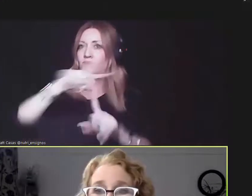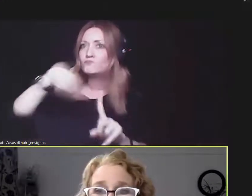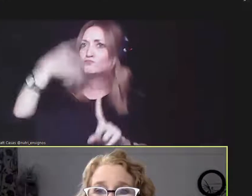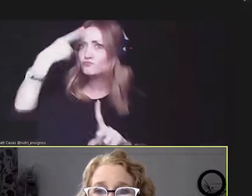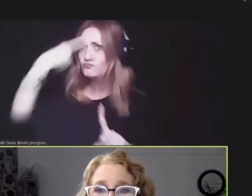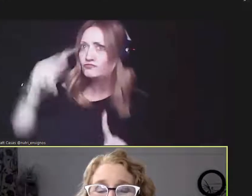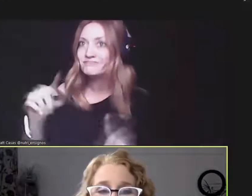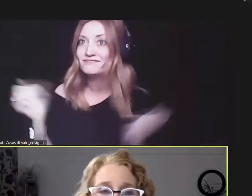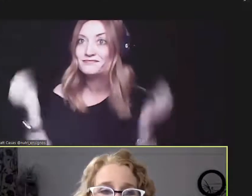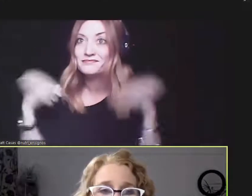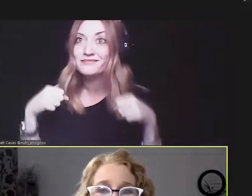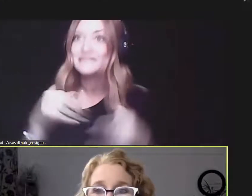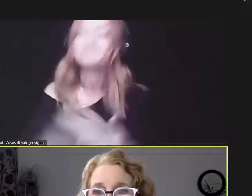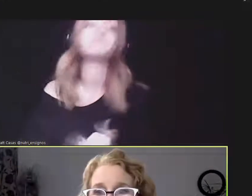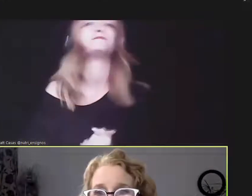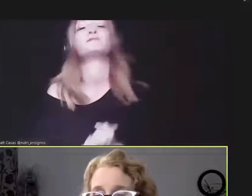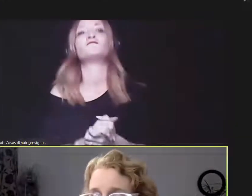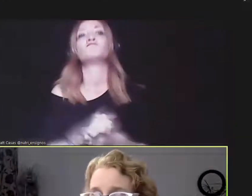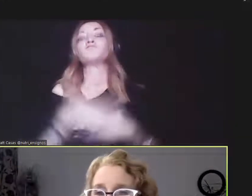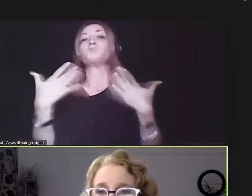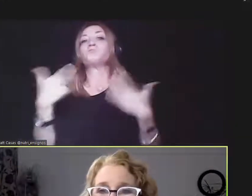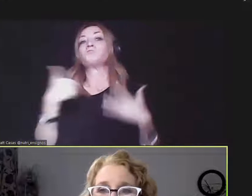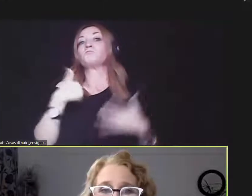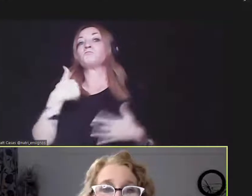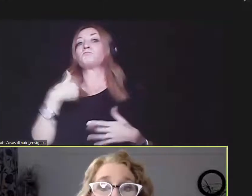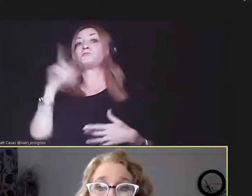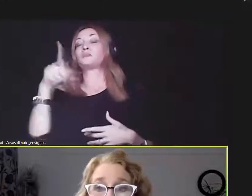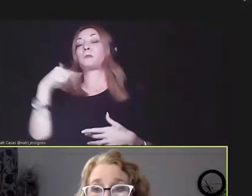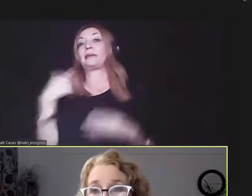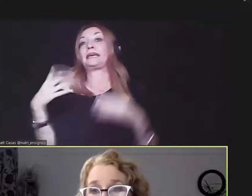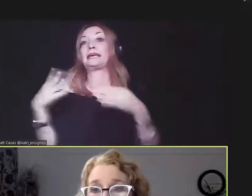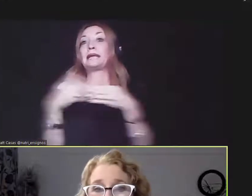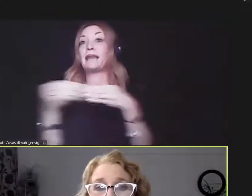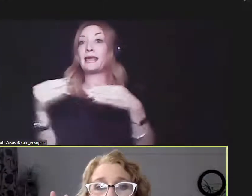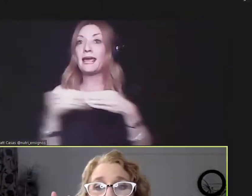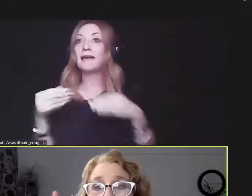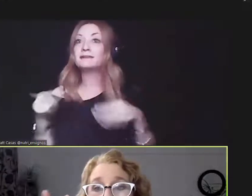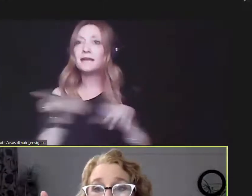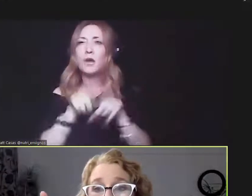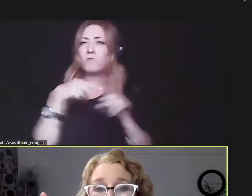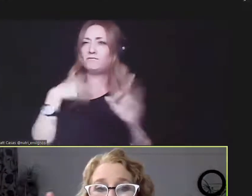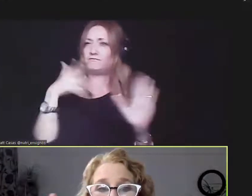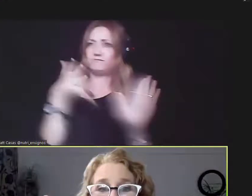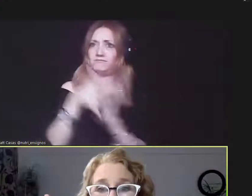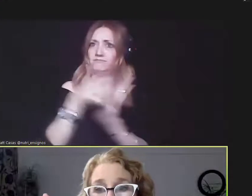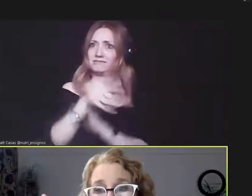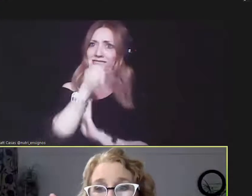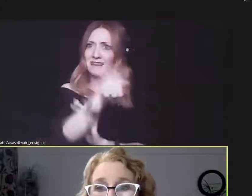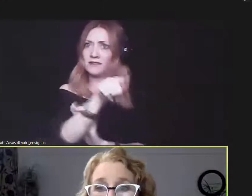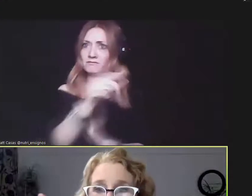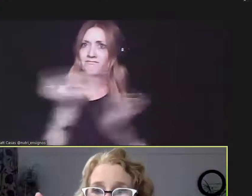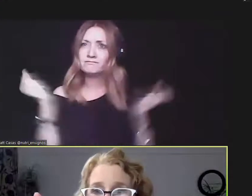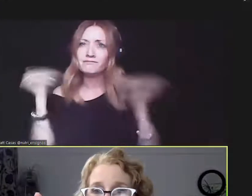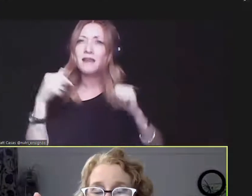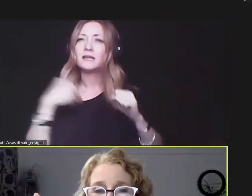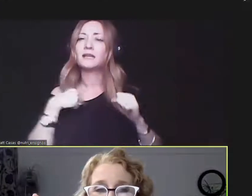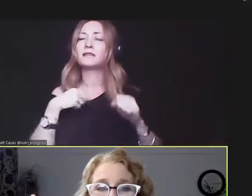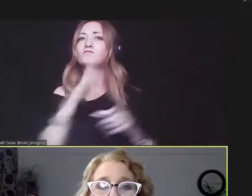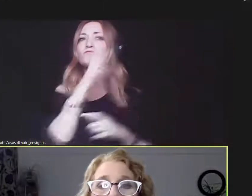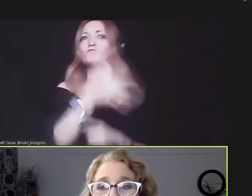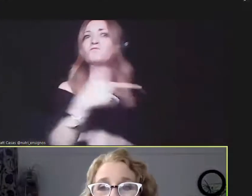it's really, really important because I personally do 2 detoxes a